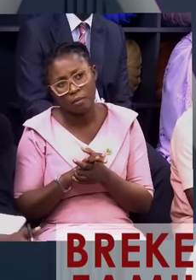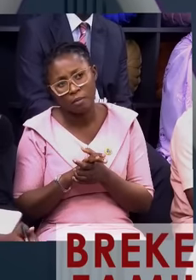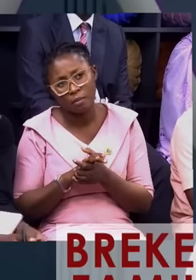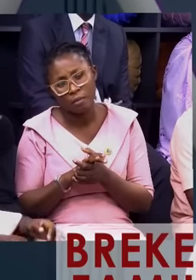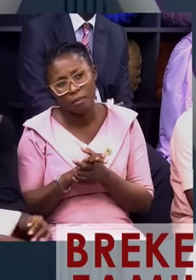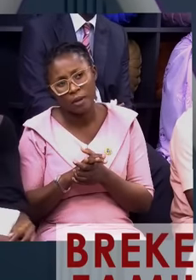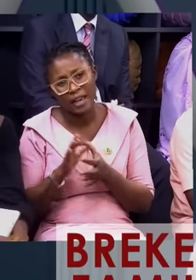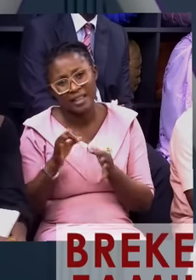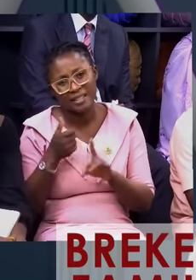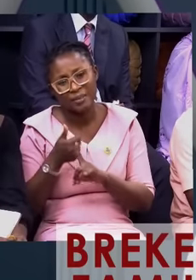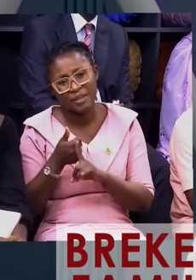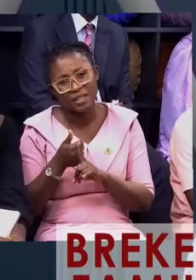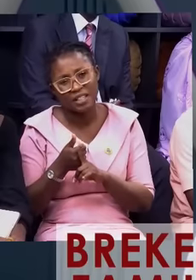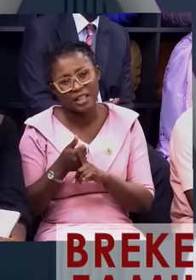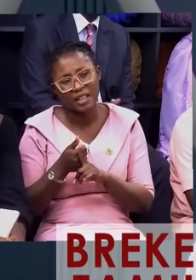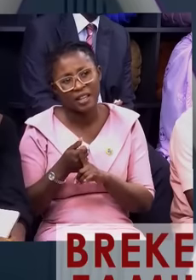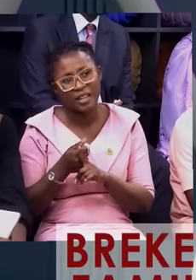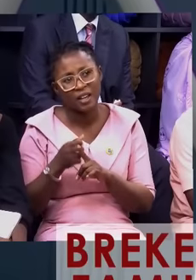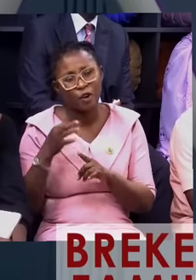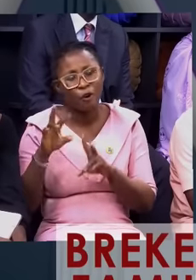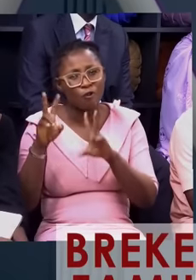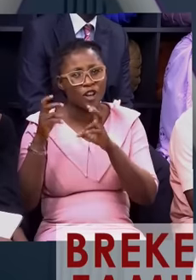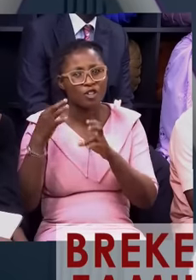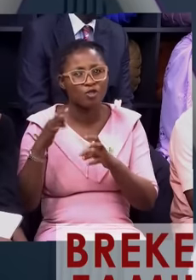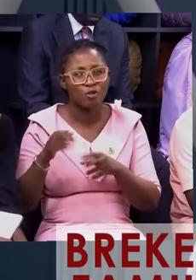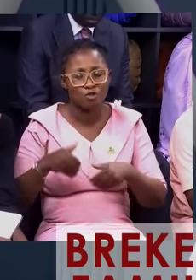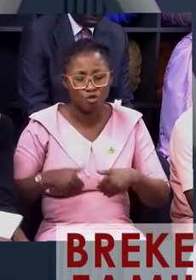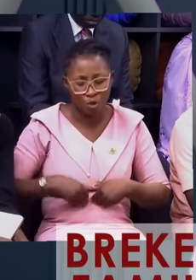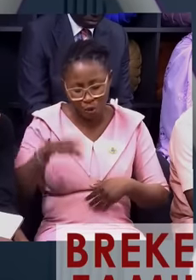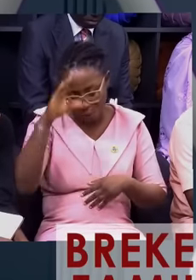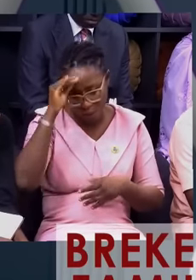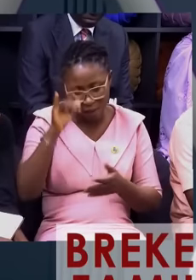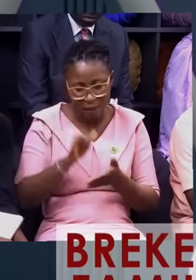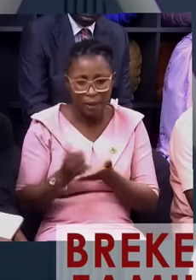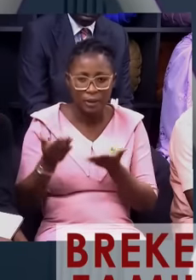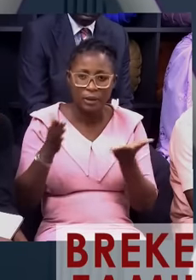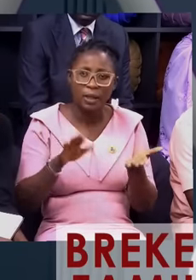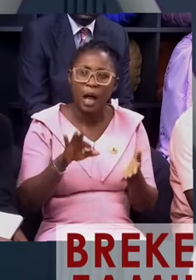come are you accusing him of killing the young